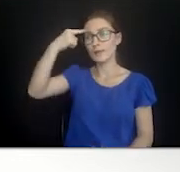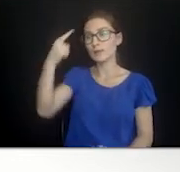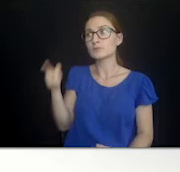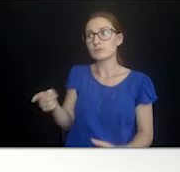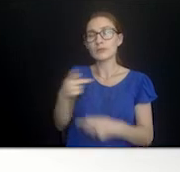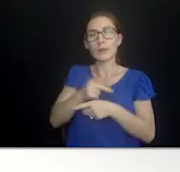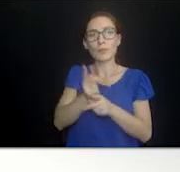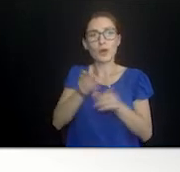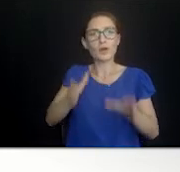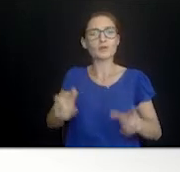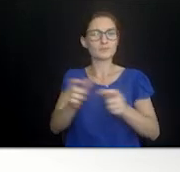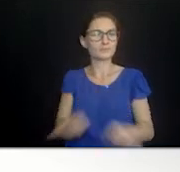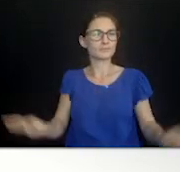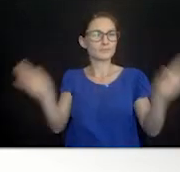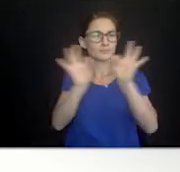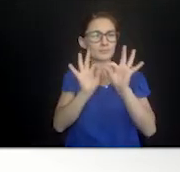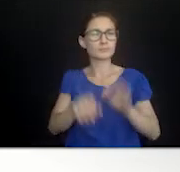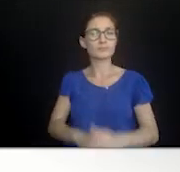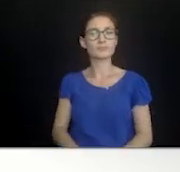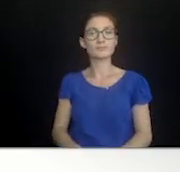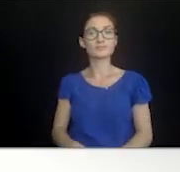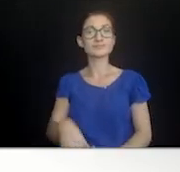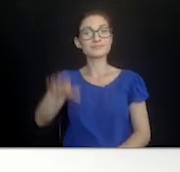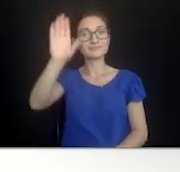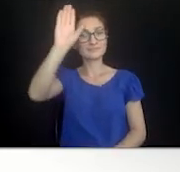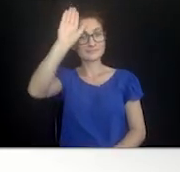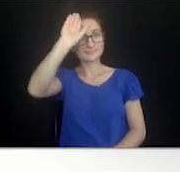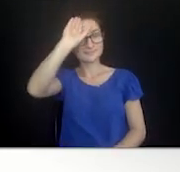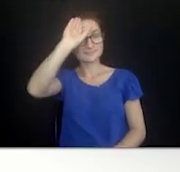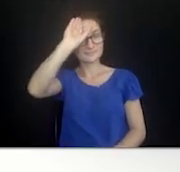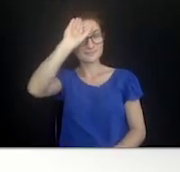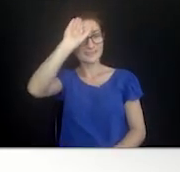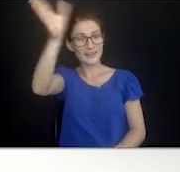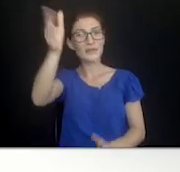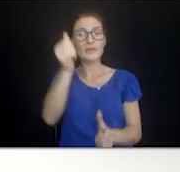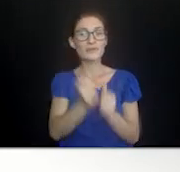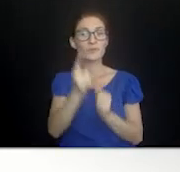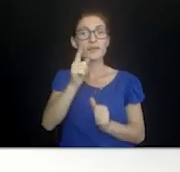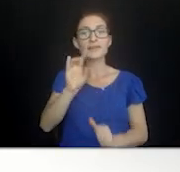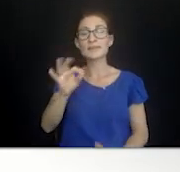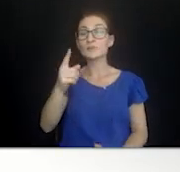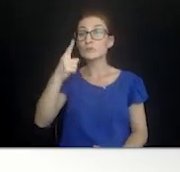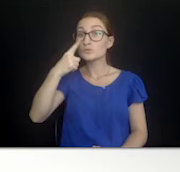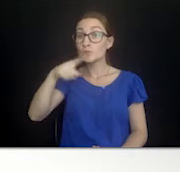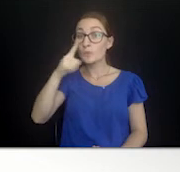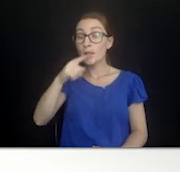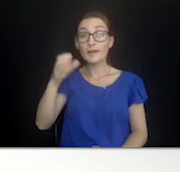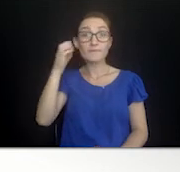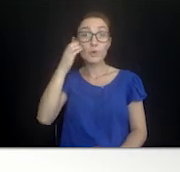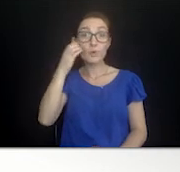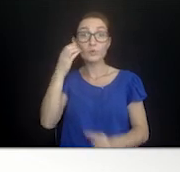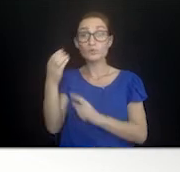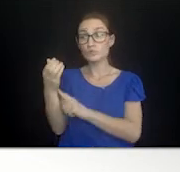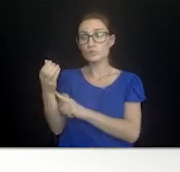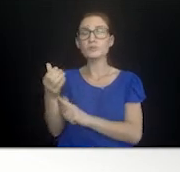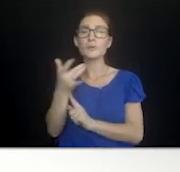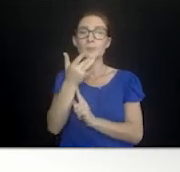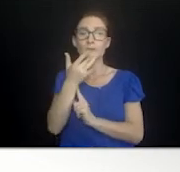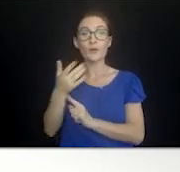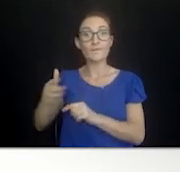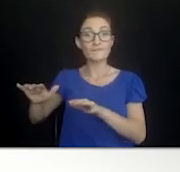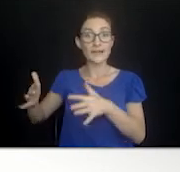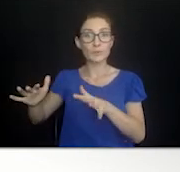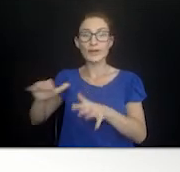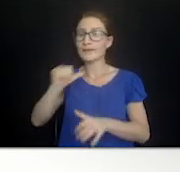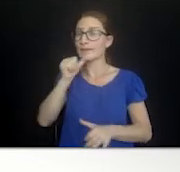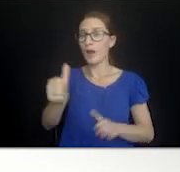product so important. Ven? Thank you. Hello, everybody. And if you could, put your phones on vibrate just so this is being